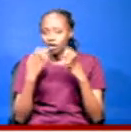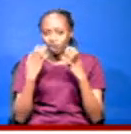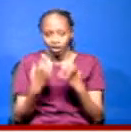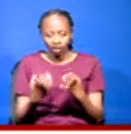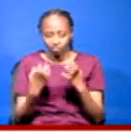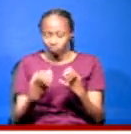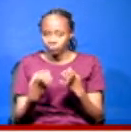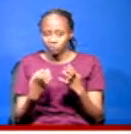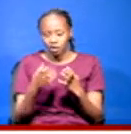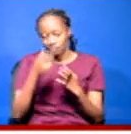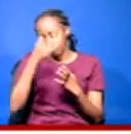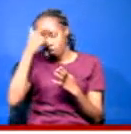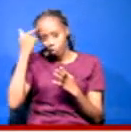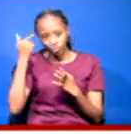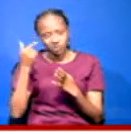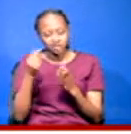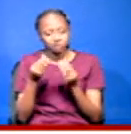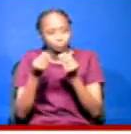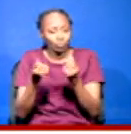like COVID-19.